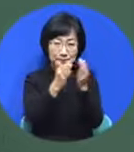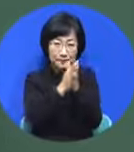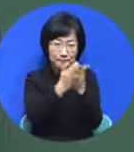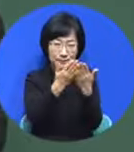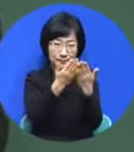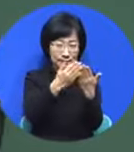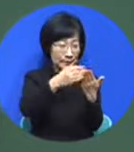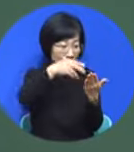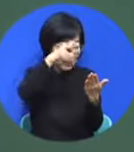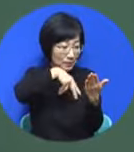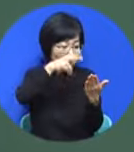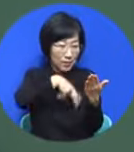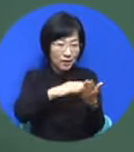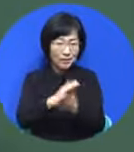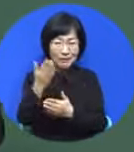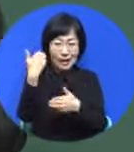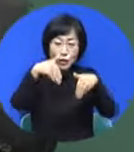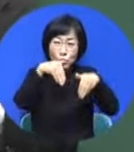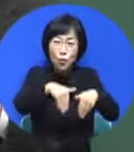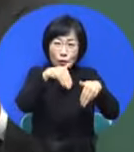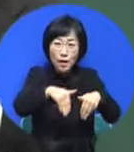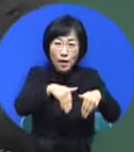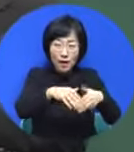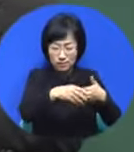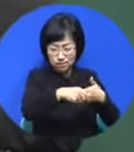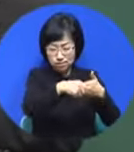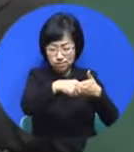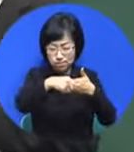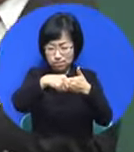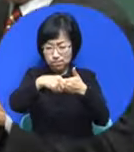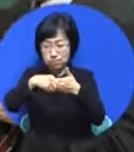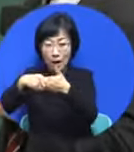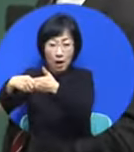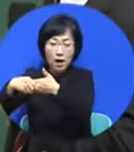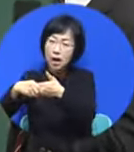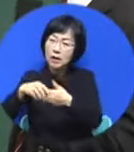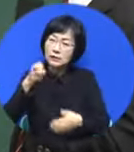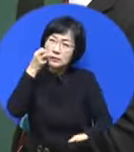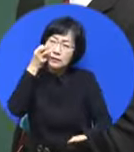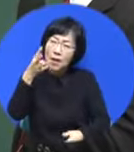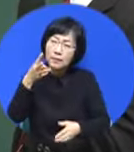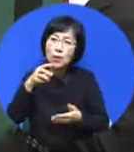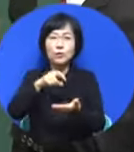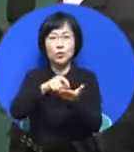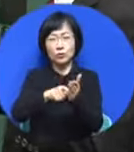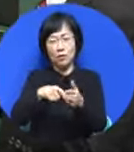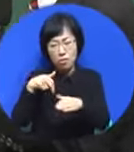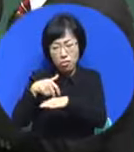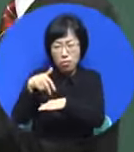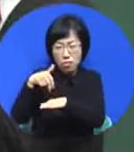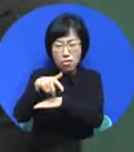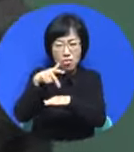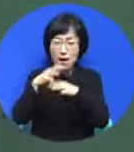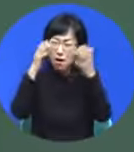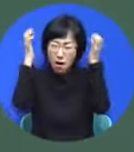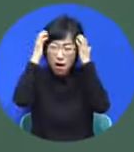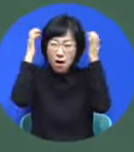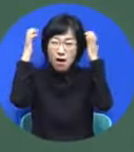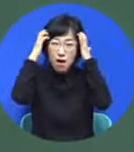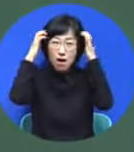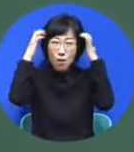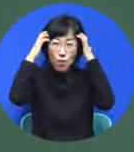And people have said that in the past, when you had to walk from Canaan back to Israel, it would take about 3 months. And what great suffering